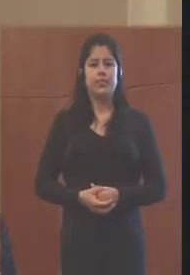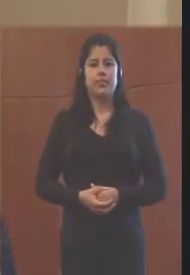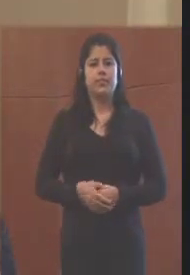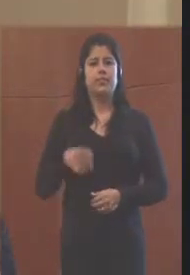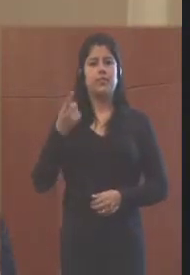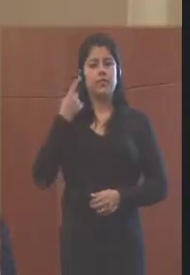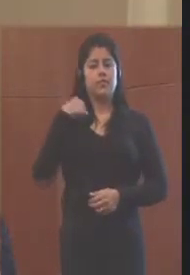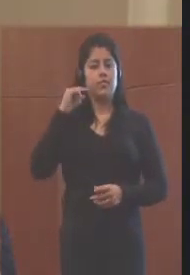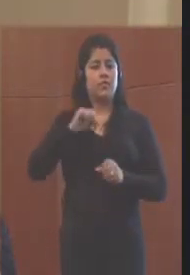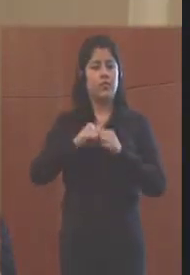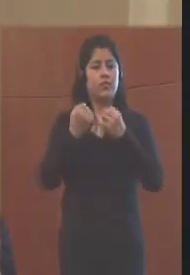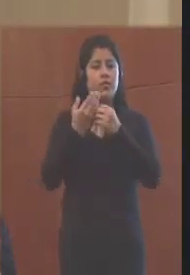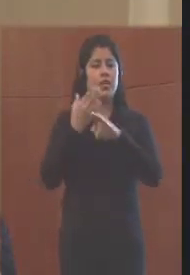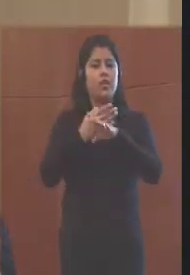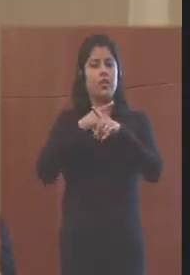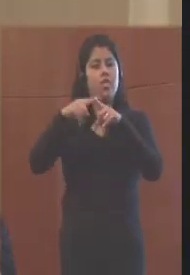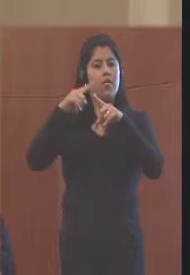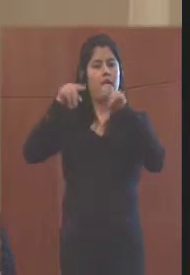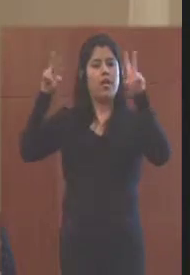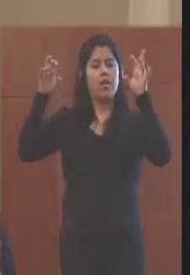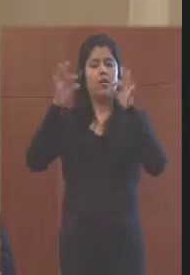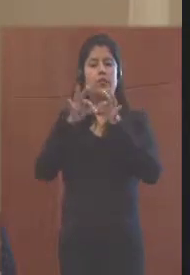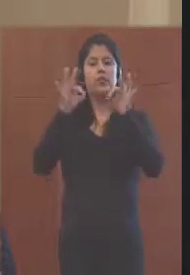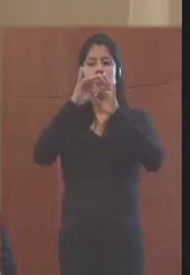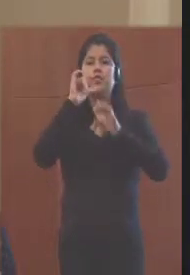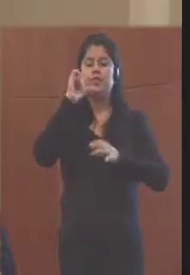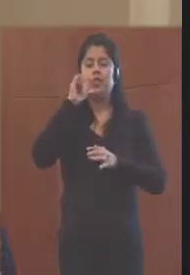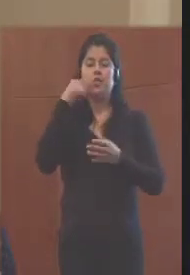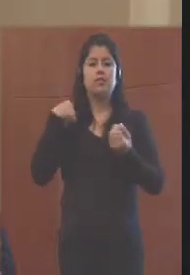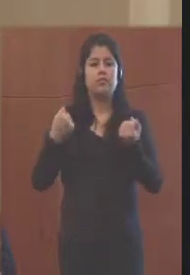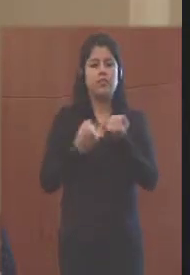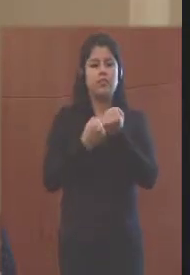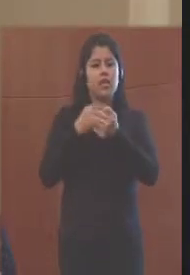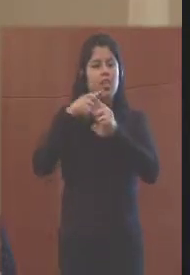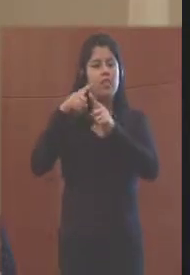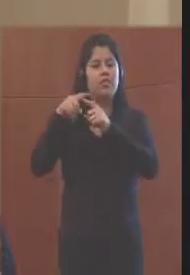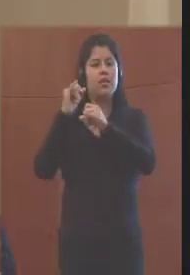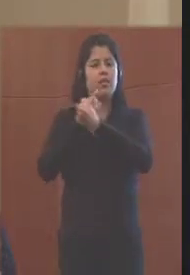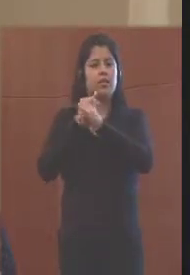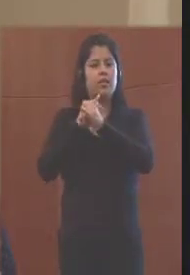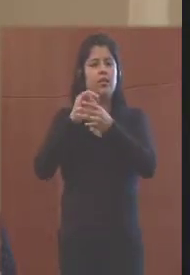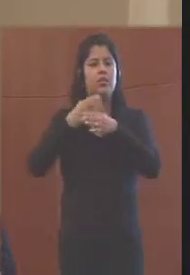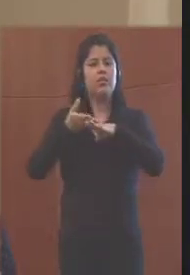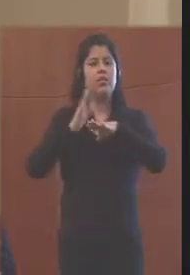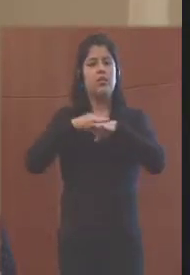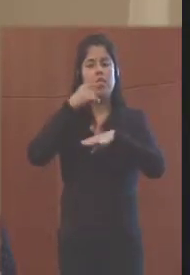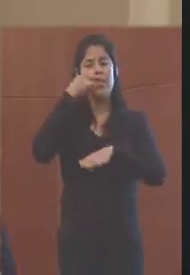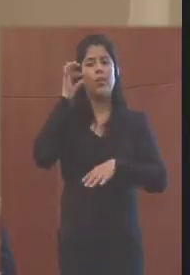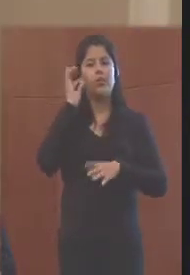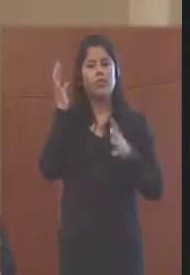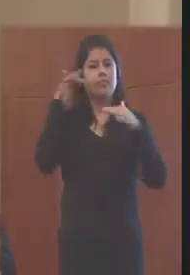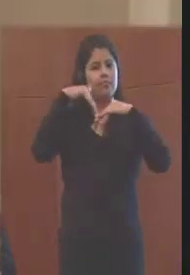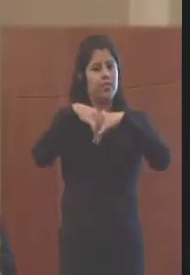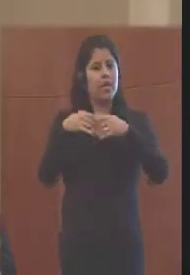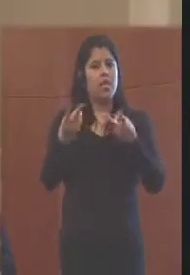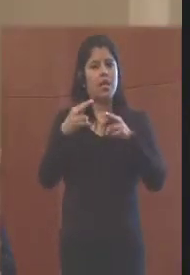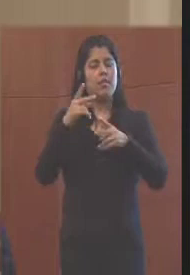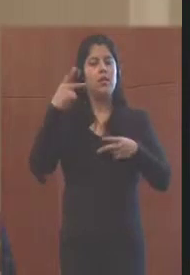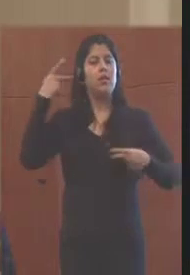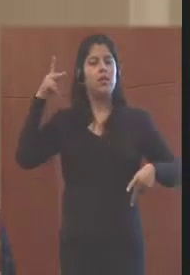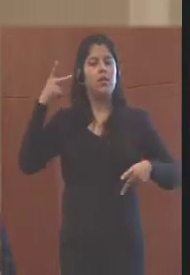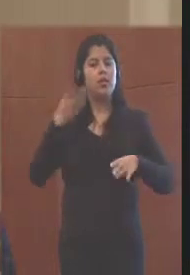cooperation between institutions working on gender and disasters, and the policies